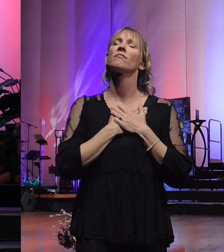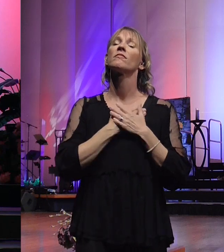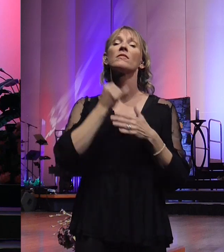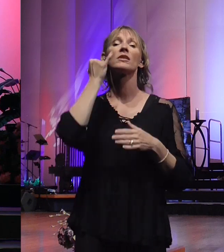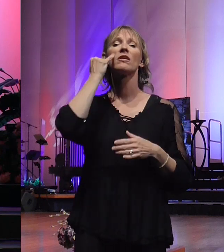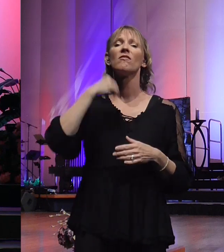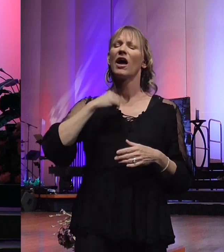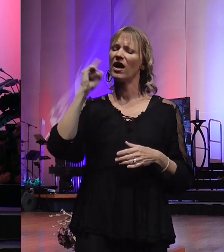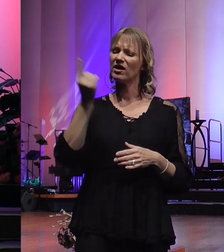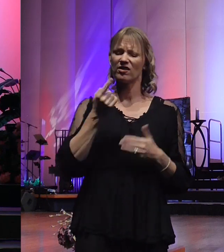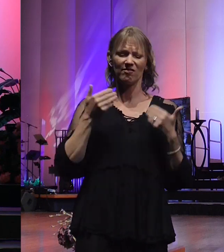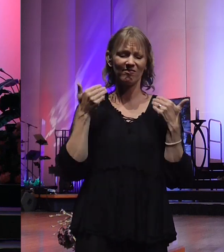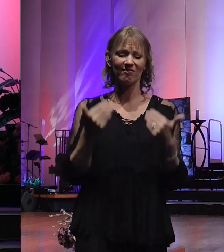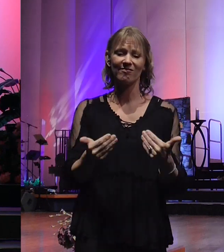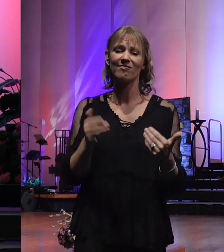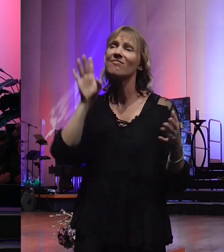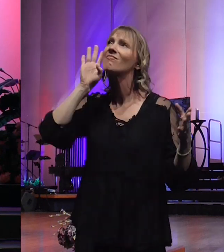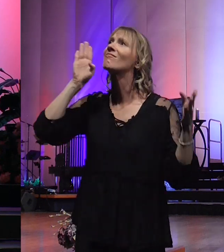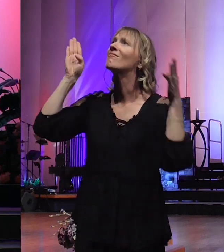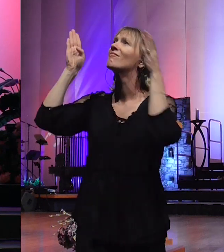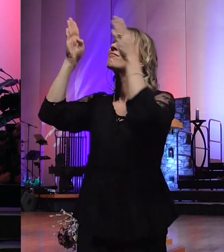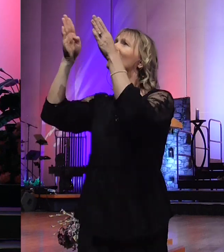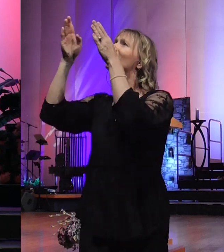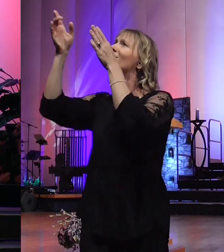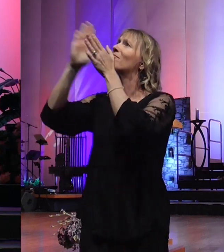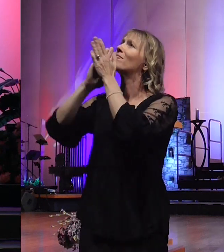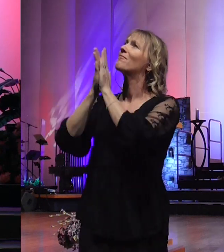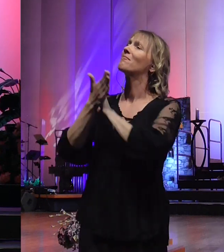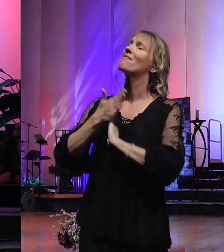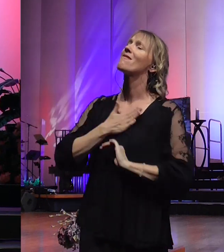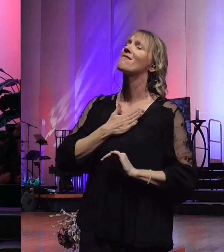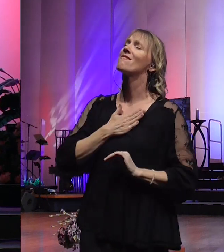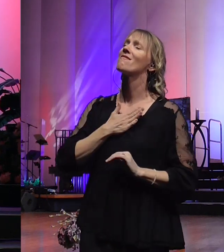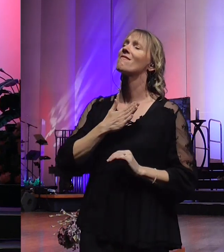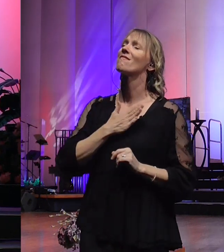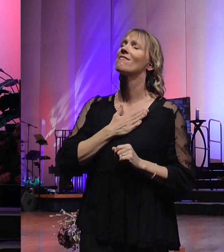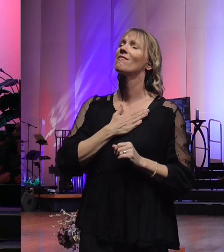if I only make you mine,